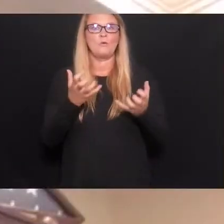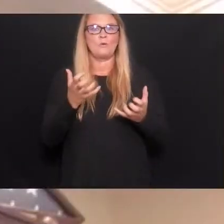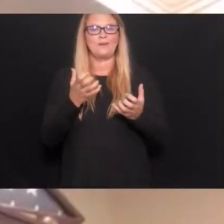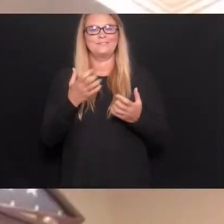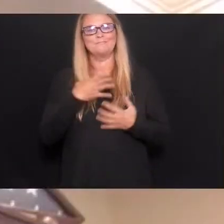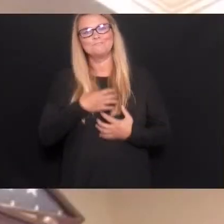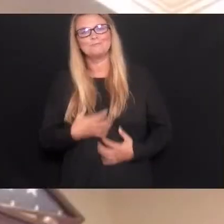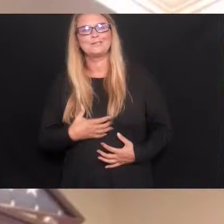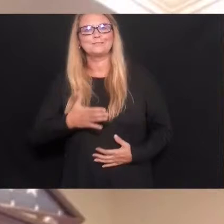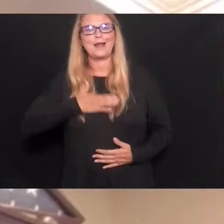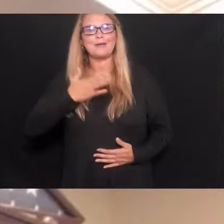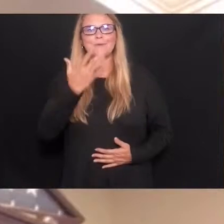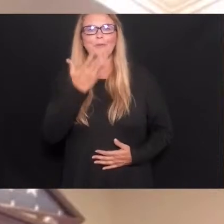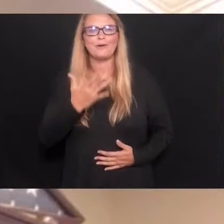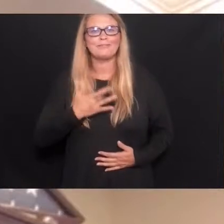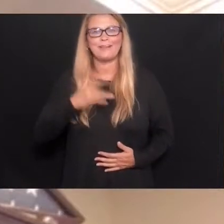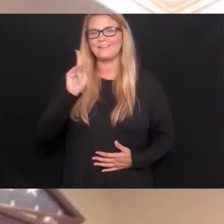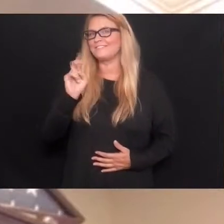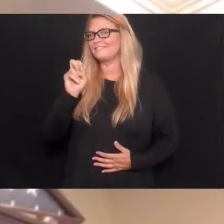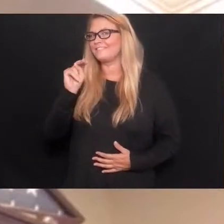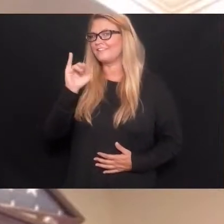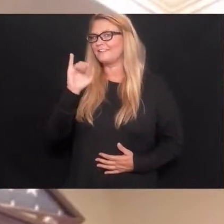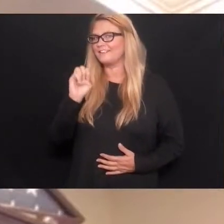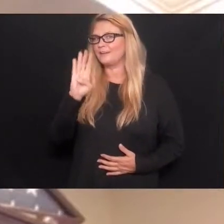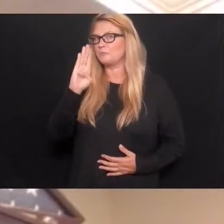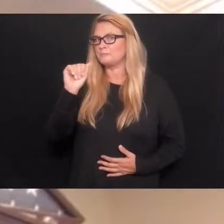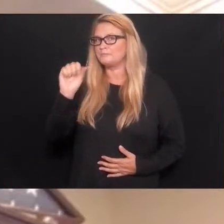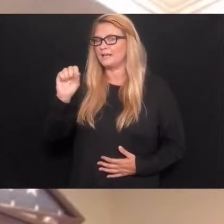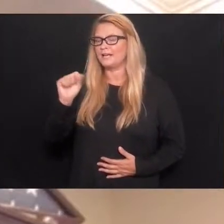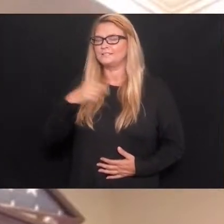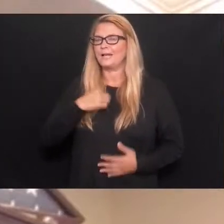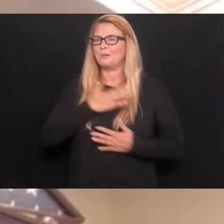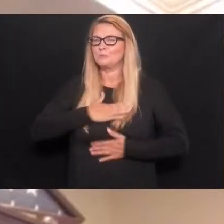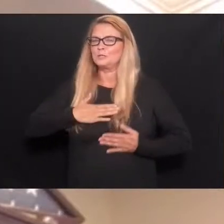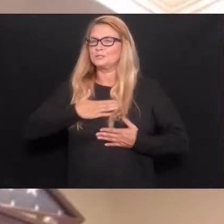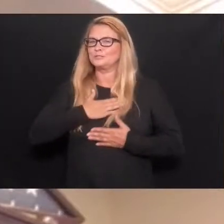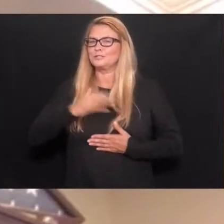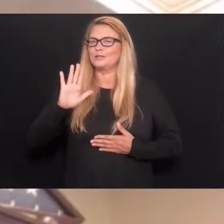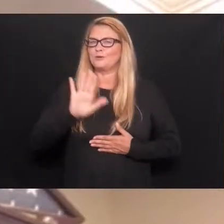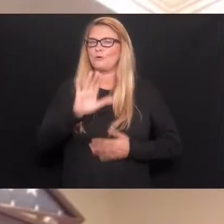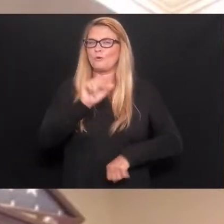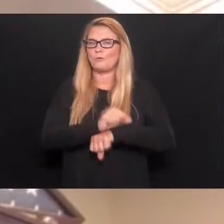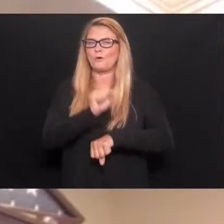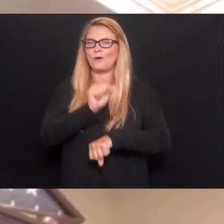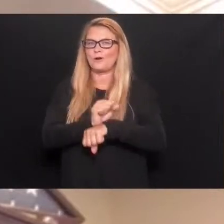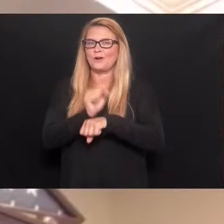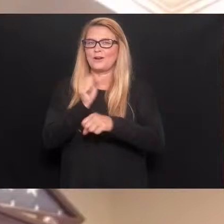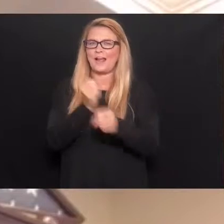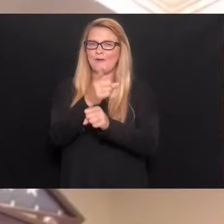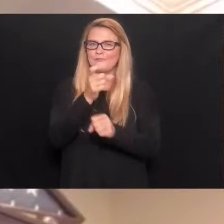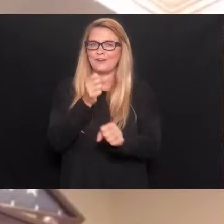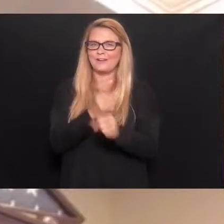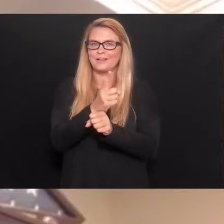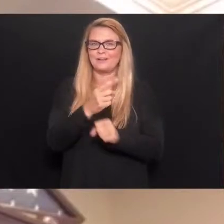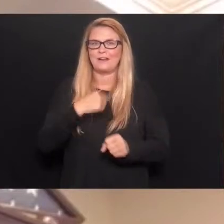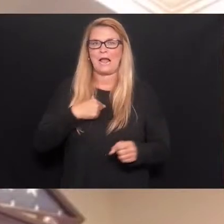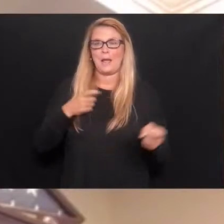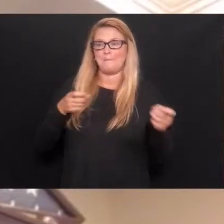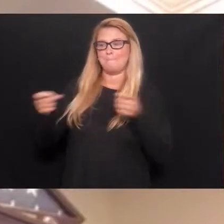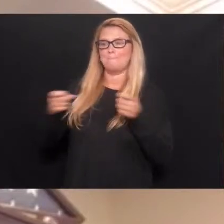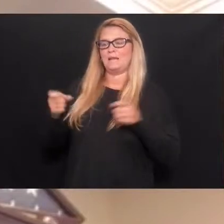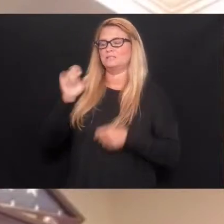happy birthday. And Kenny, I appreciate your work over the years, particularly as I managed the RISE